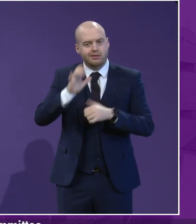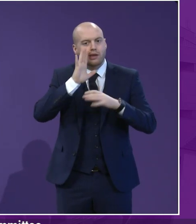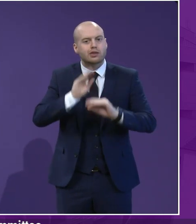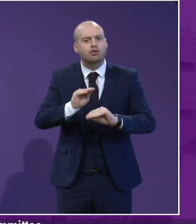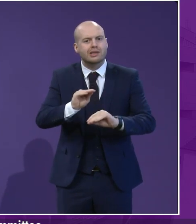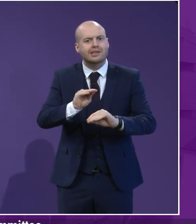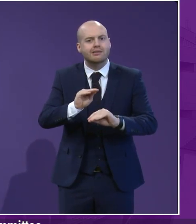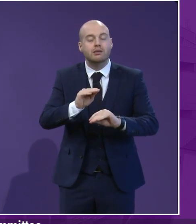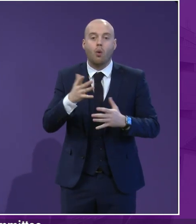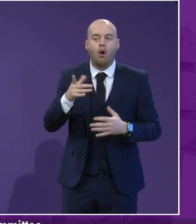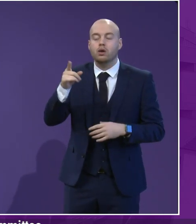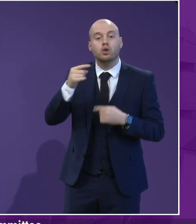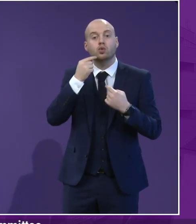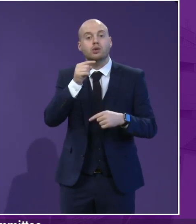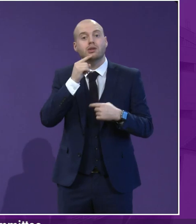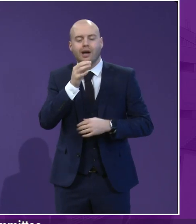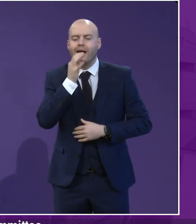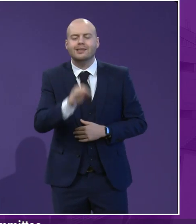with policies like